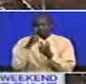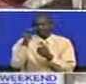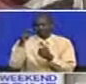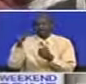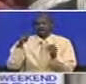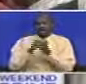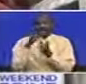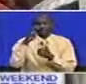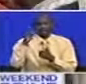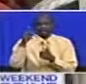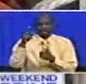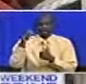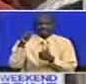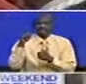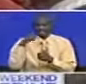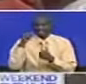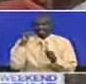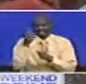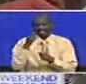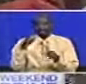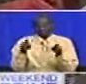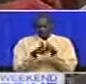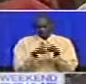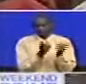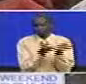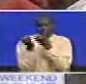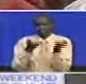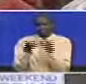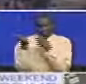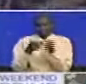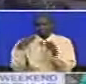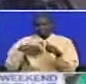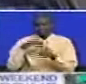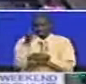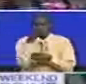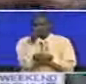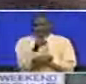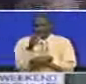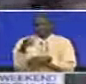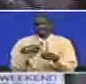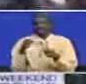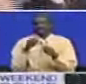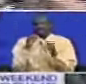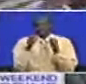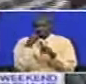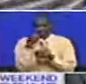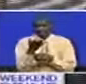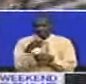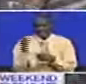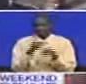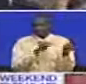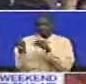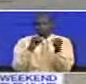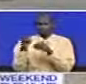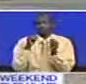Malakal. Kenya is still evacuating her stranded nationals in South Sudan, and those in the far-flung areas are gradually being relocated to